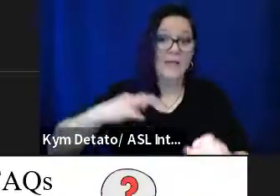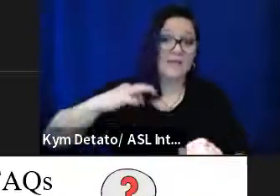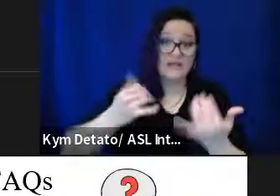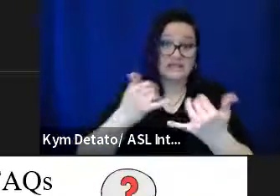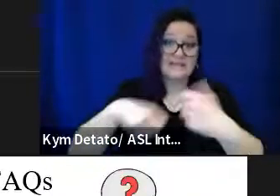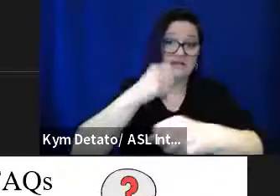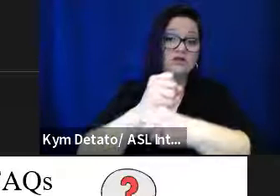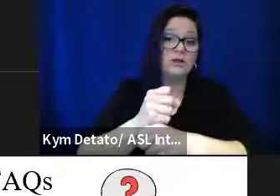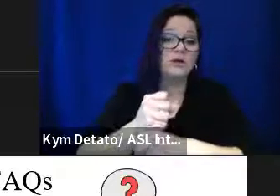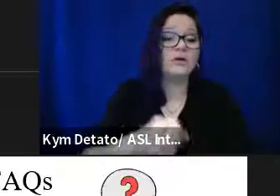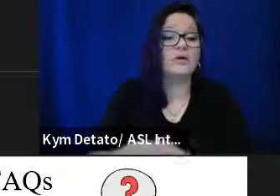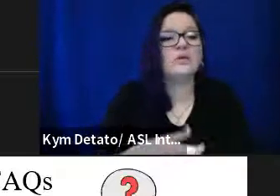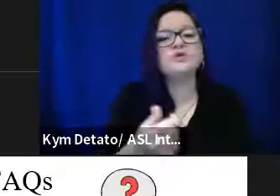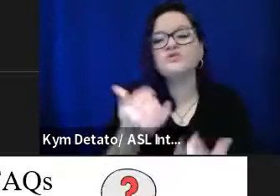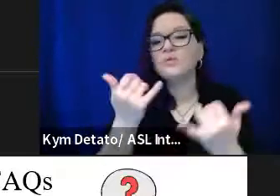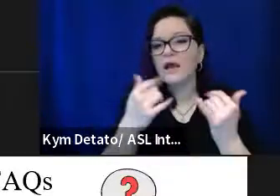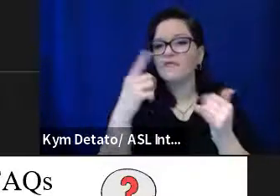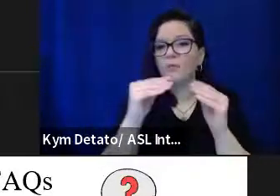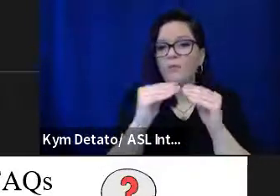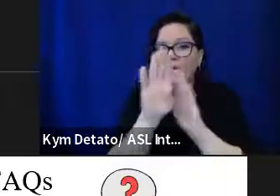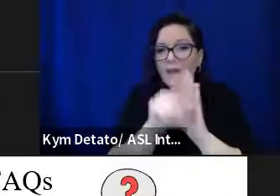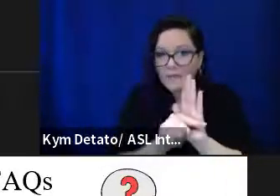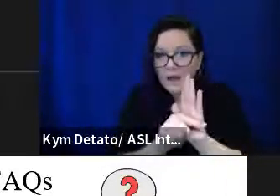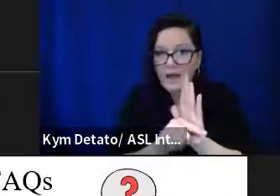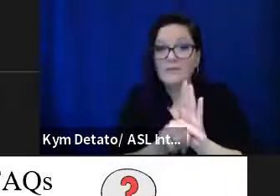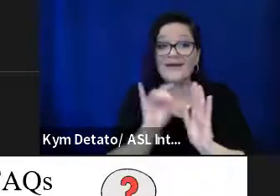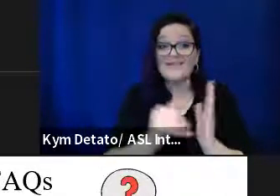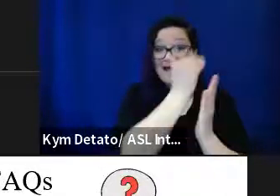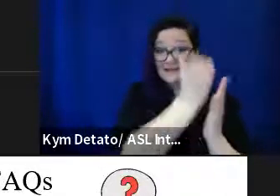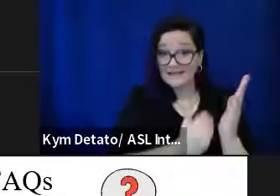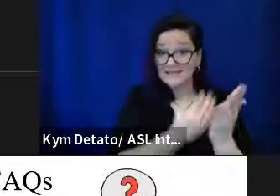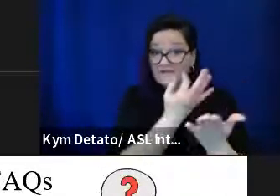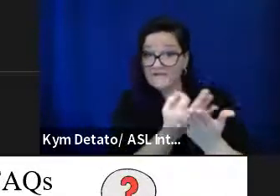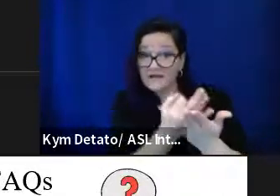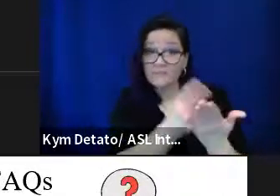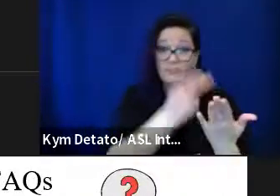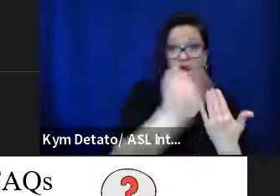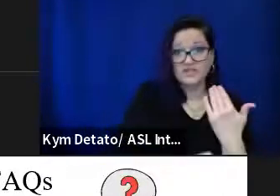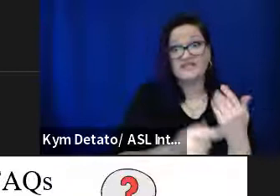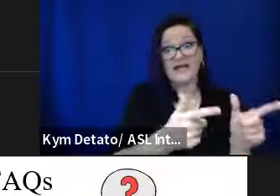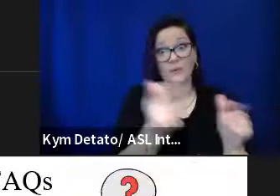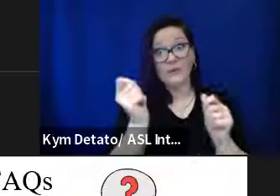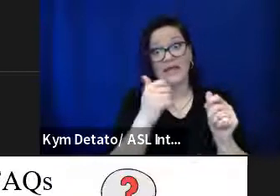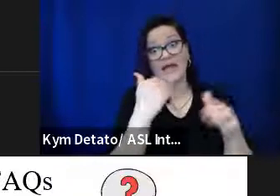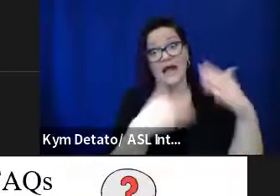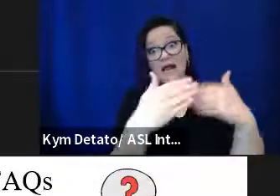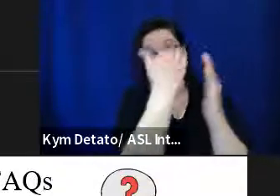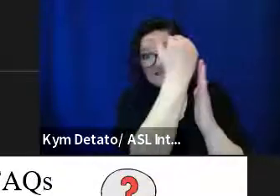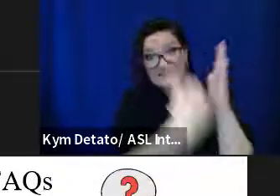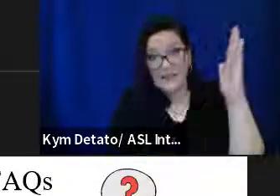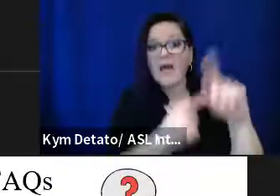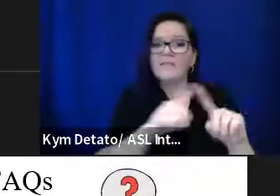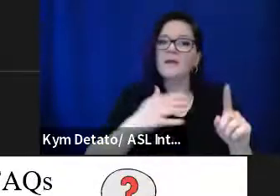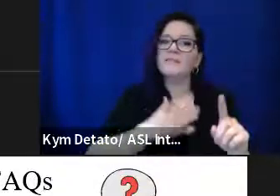So to give you some more background, I ran through that list of funded projects pretty quickly, but please do take a look at the